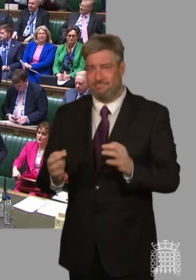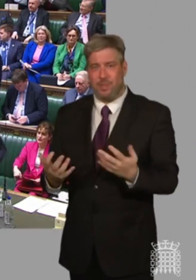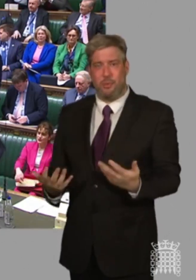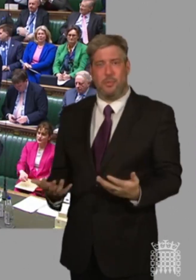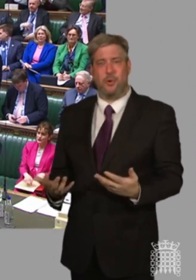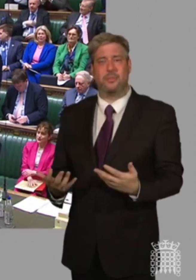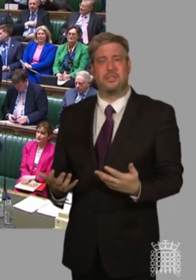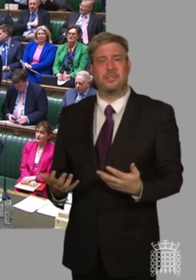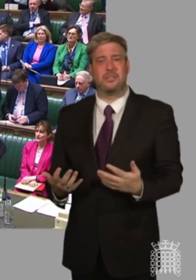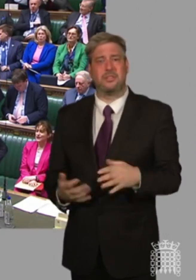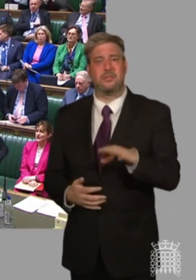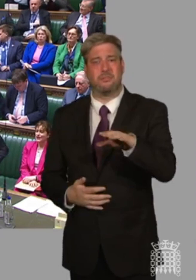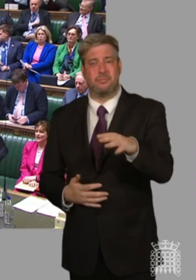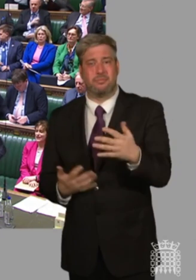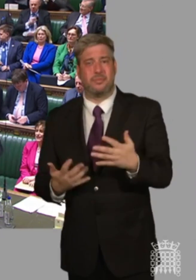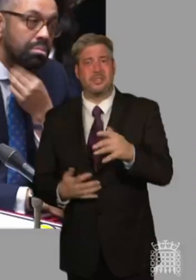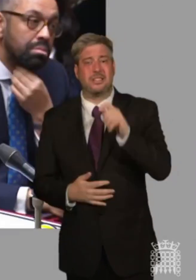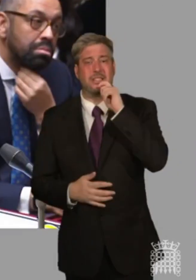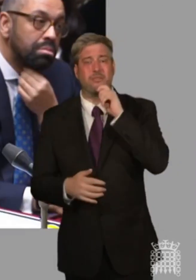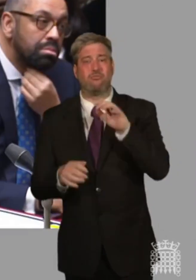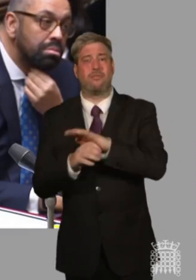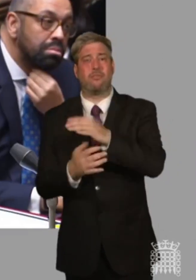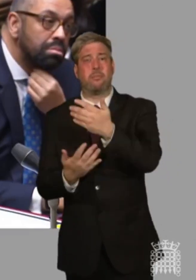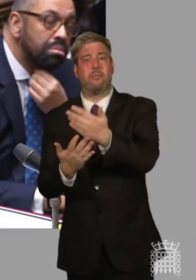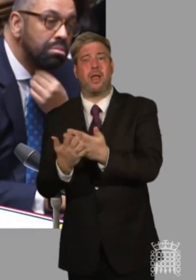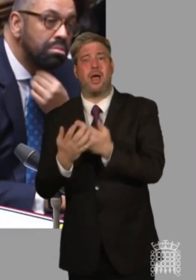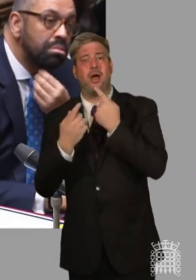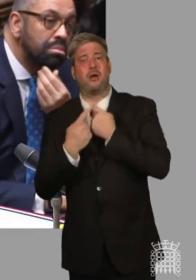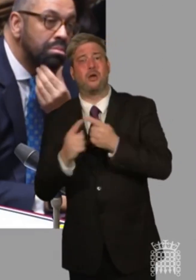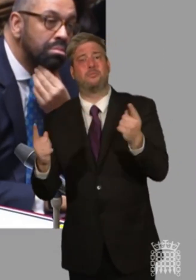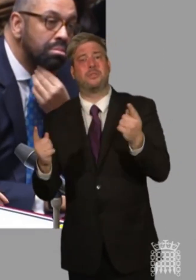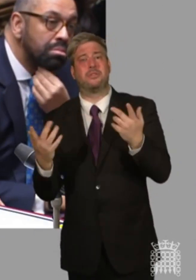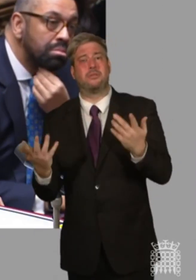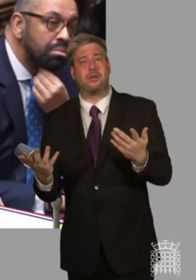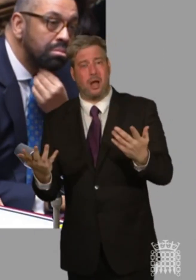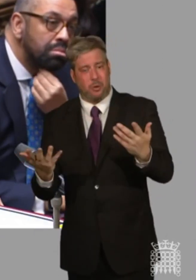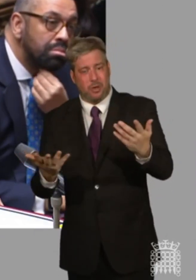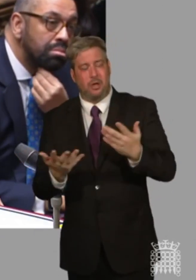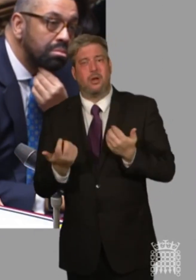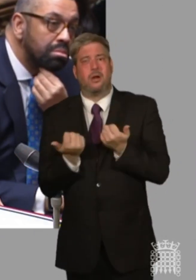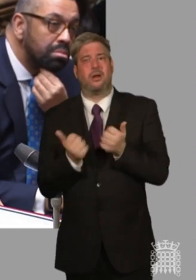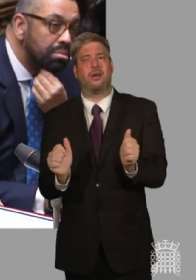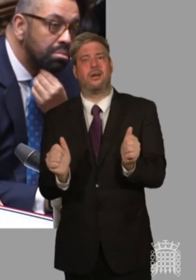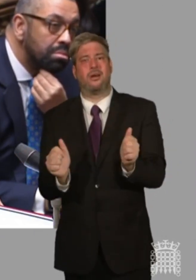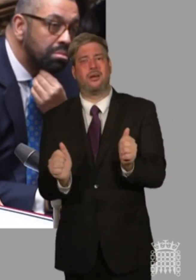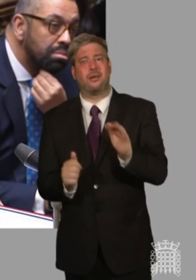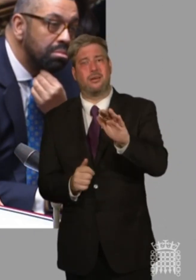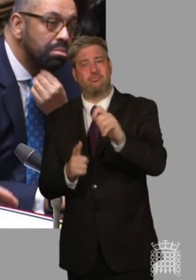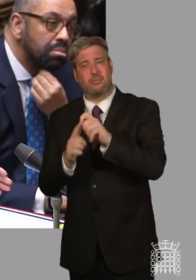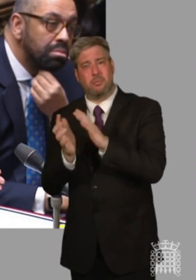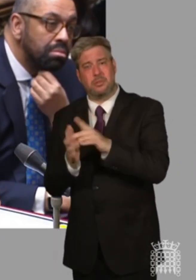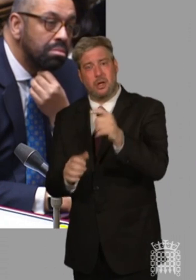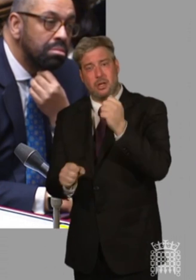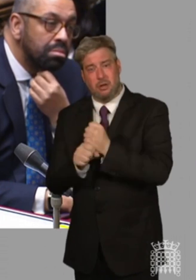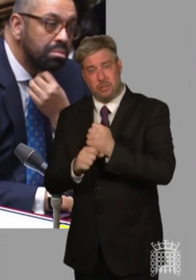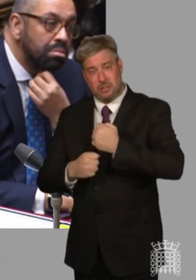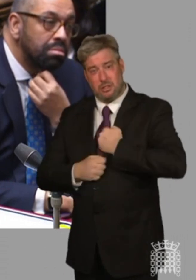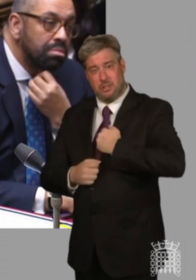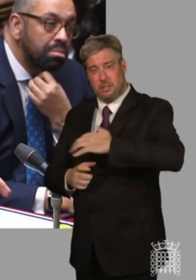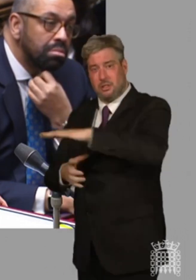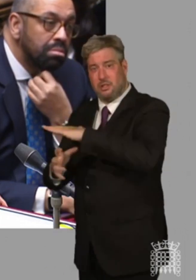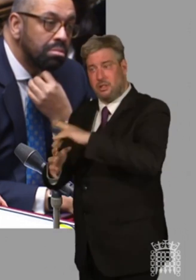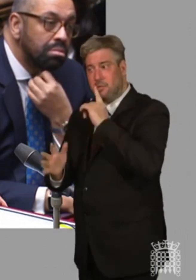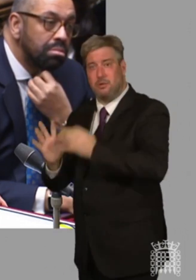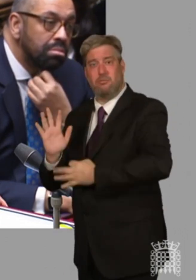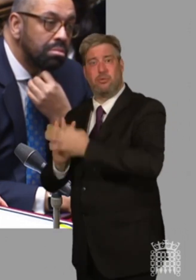Mr. Speaker, we are publishing the dentistry recovery plan today, and my right honourable friend, the Health Secretary, will be making a statement shortly. Over 1 million more